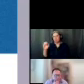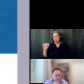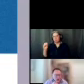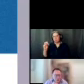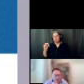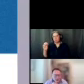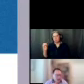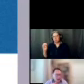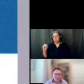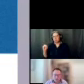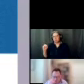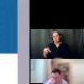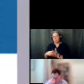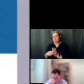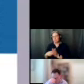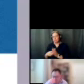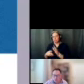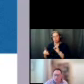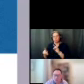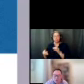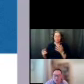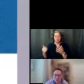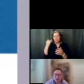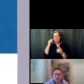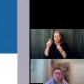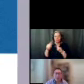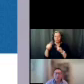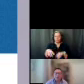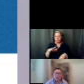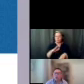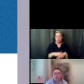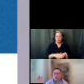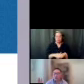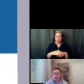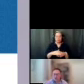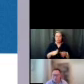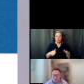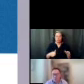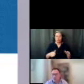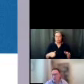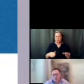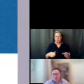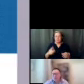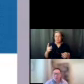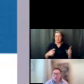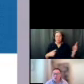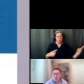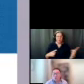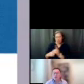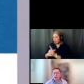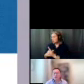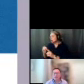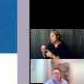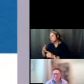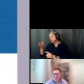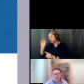says, "Oh my God, oh my, you're my hero for the day," and this sort of thing. Oh my, just for